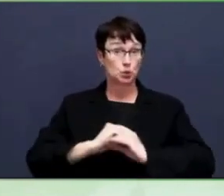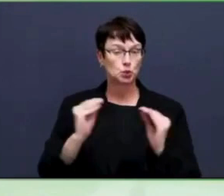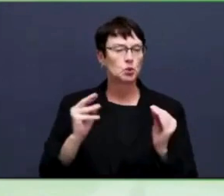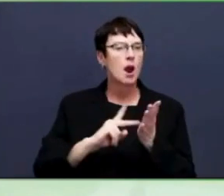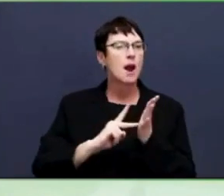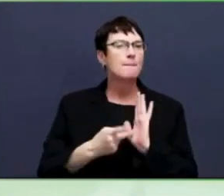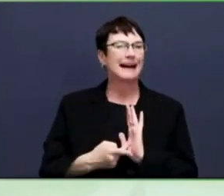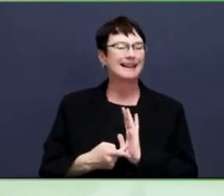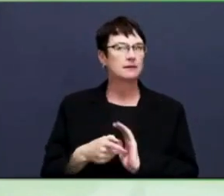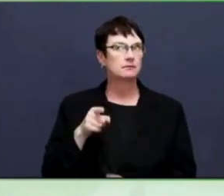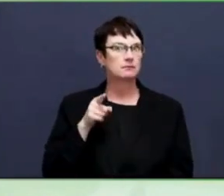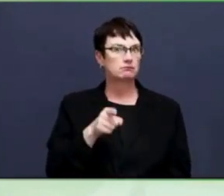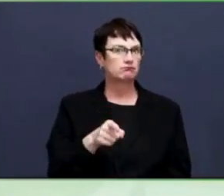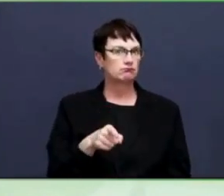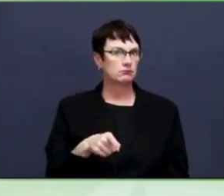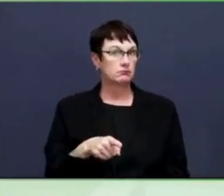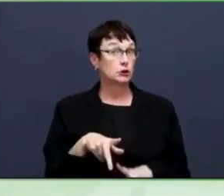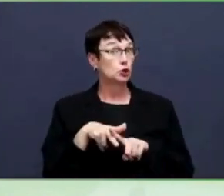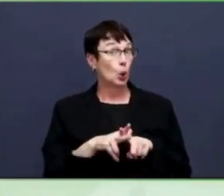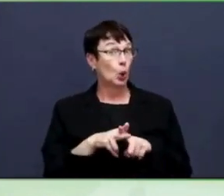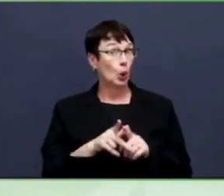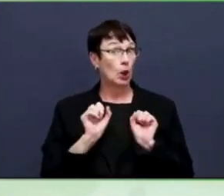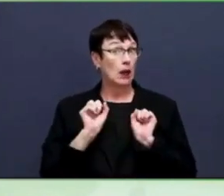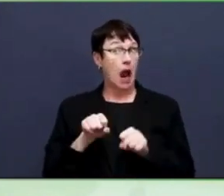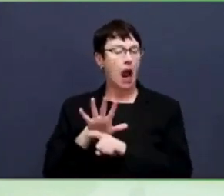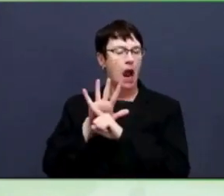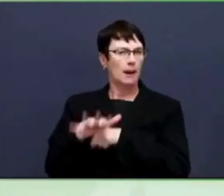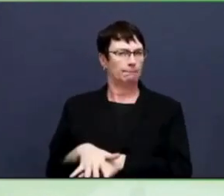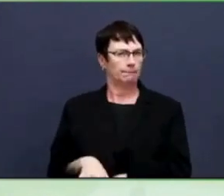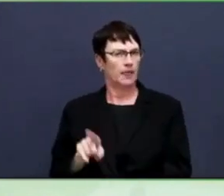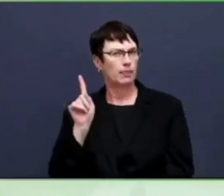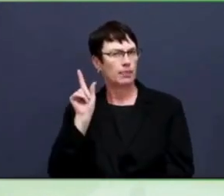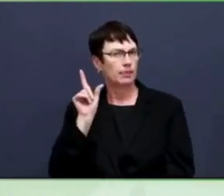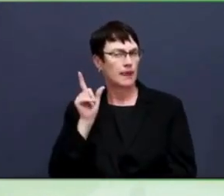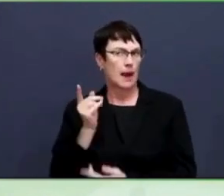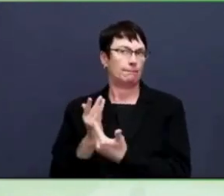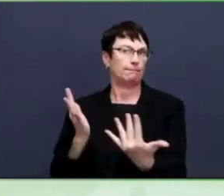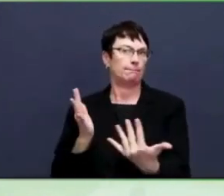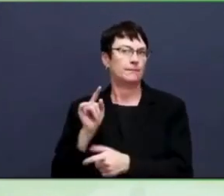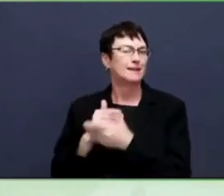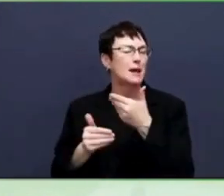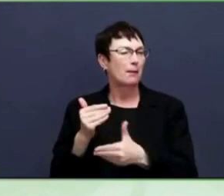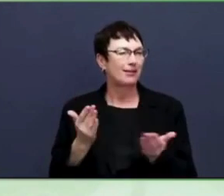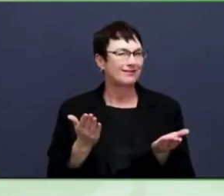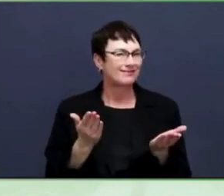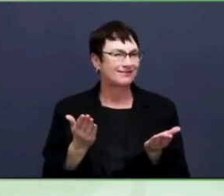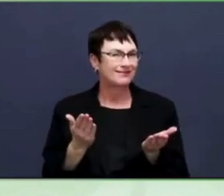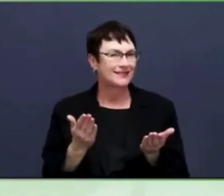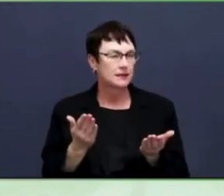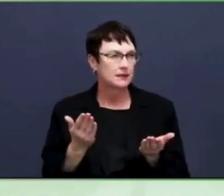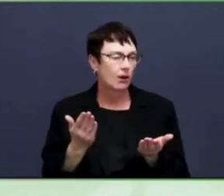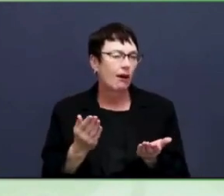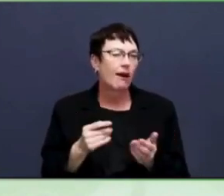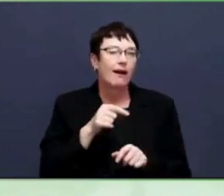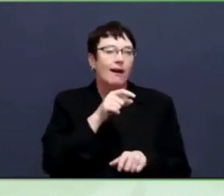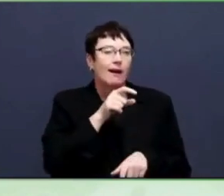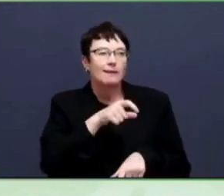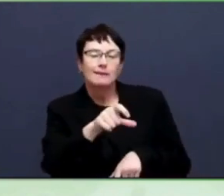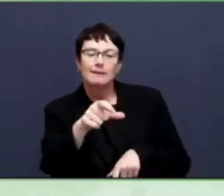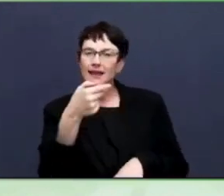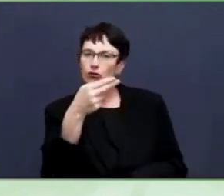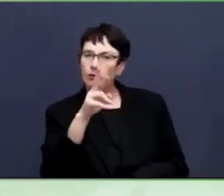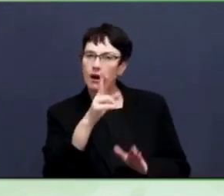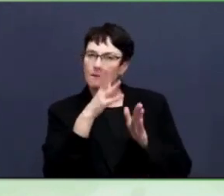discriminatory, because at no point is the candidate allowed, one, to understand what the technological hoops are going to be they have to go through, what kind